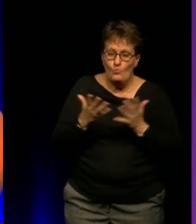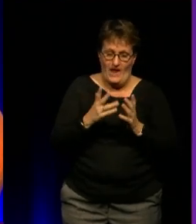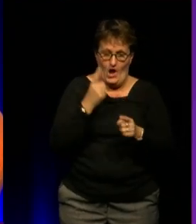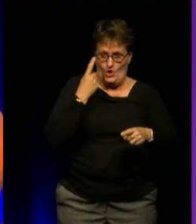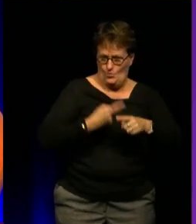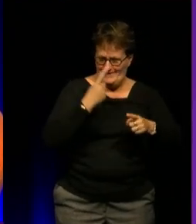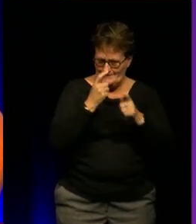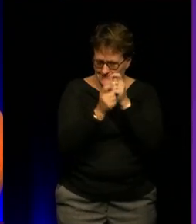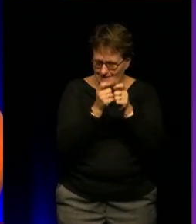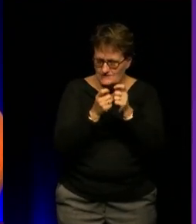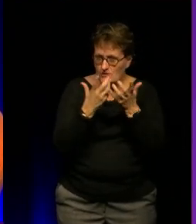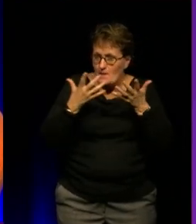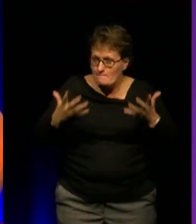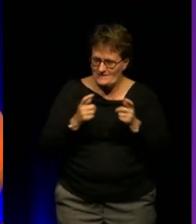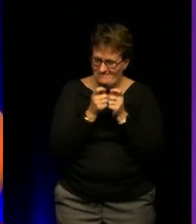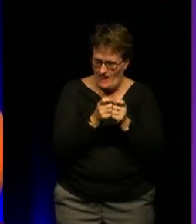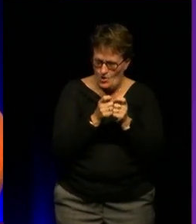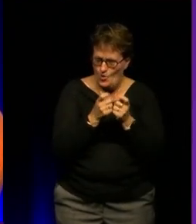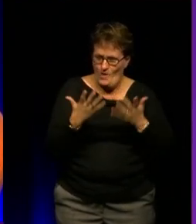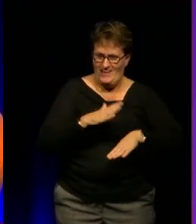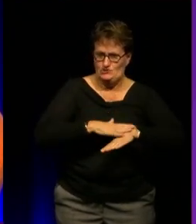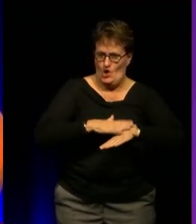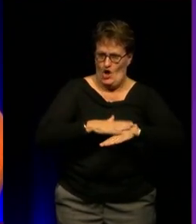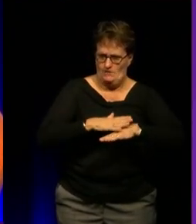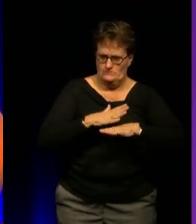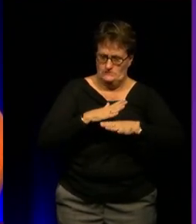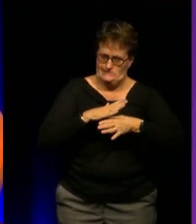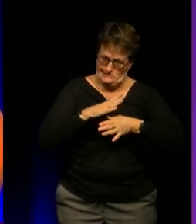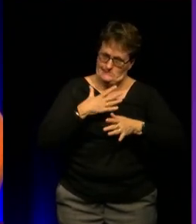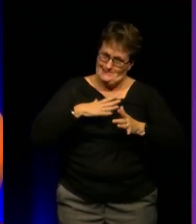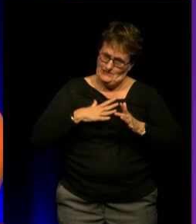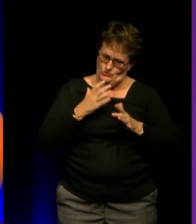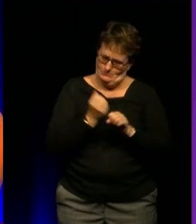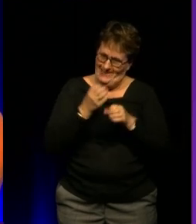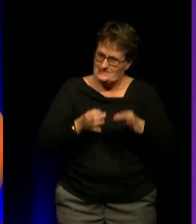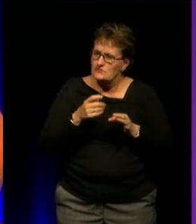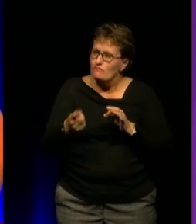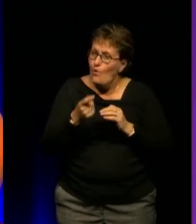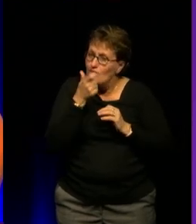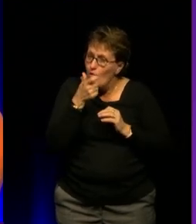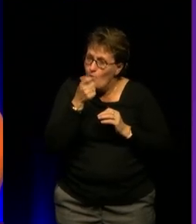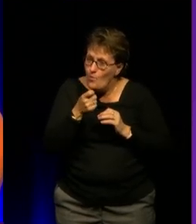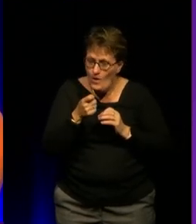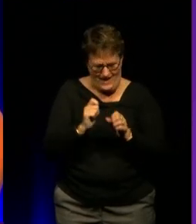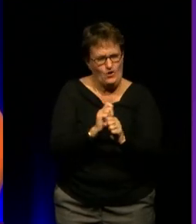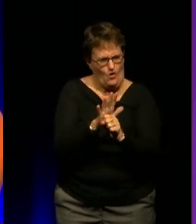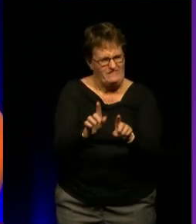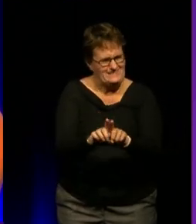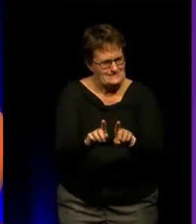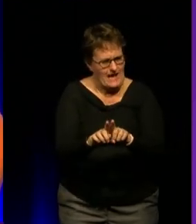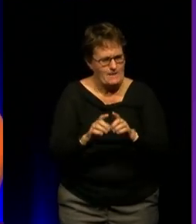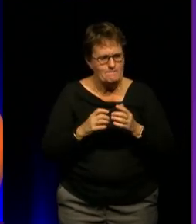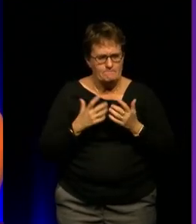value is where there's a time pressure to make a decision. And so for flu, for example, and COVID's going to be the same when the drugs